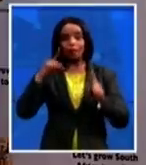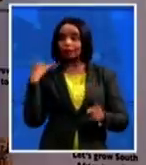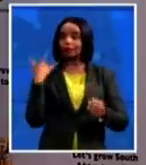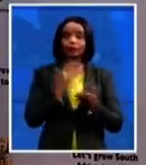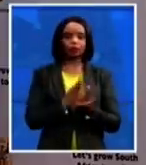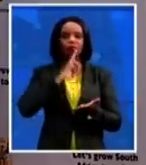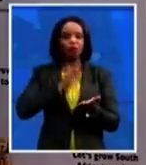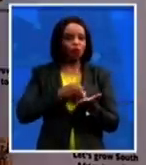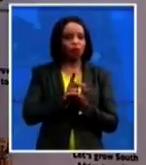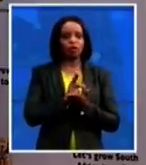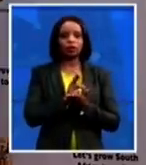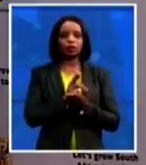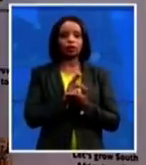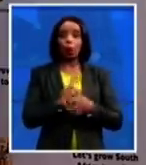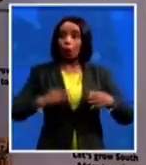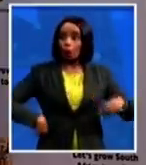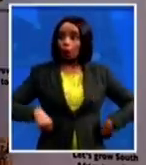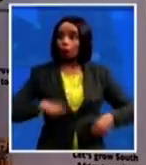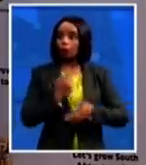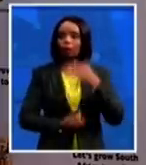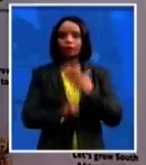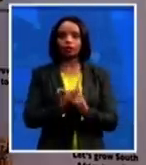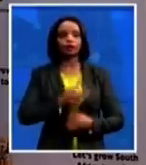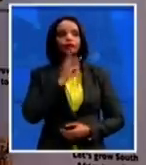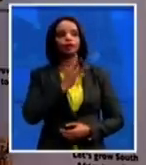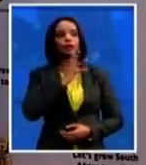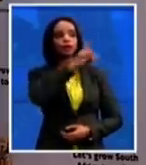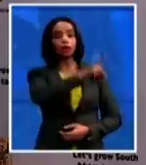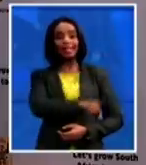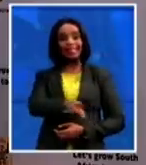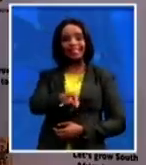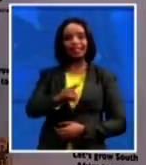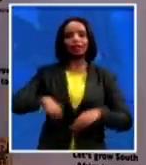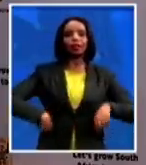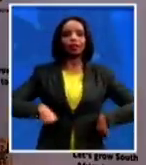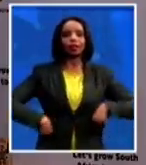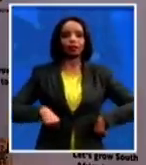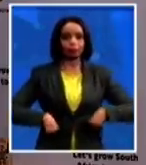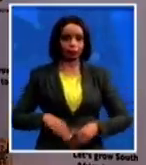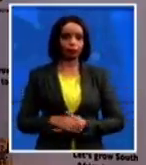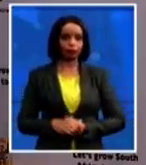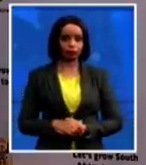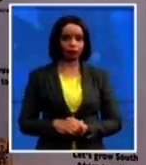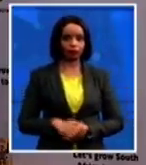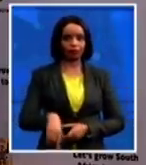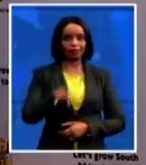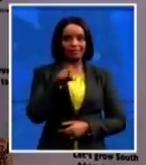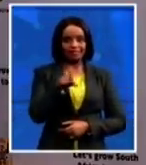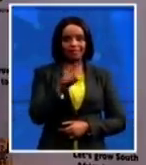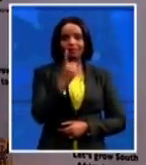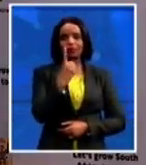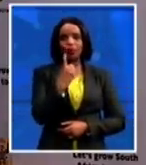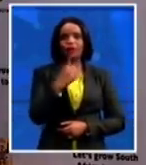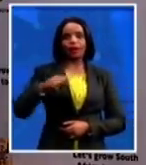their livelihoods and lives. In other words, this is one area we are convinced we may need to